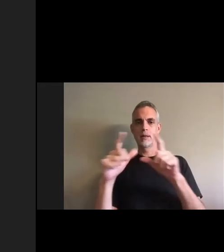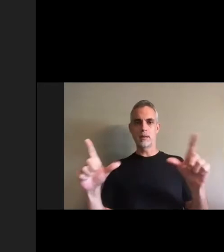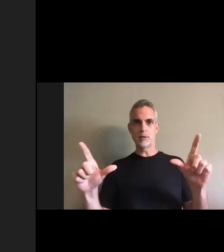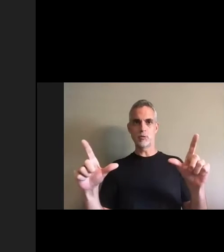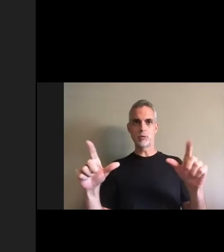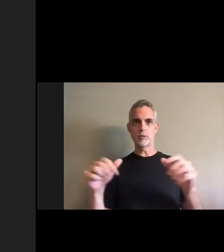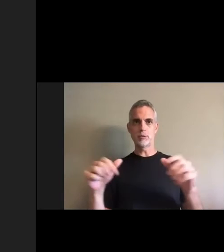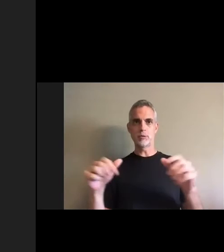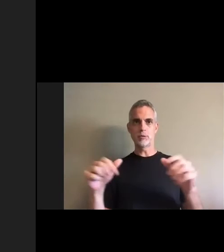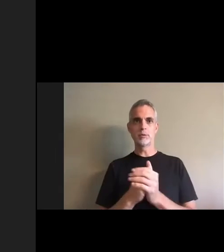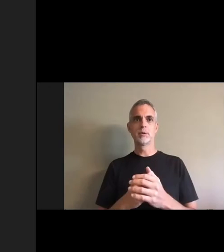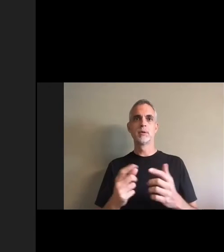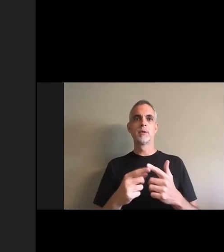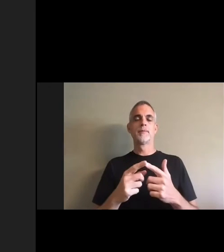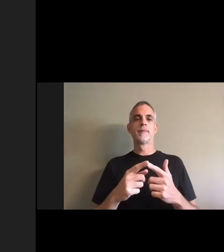to understand.